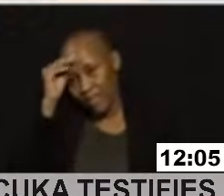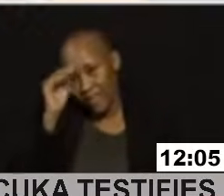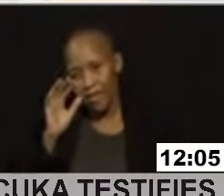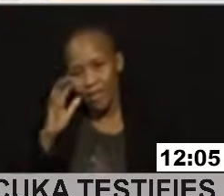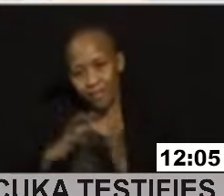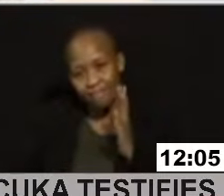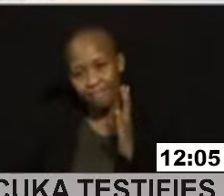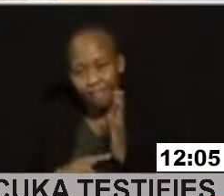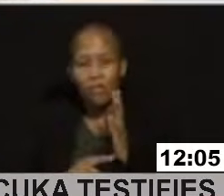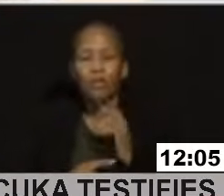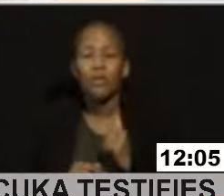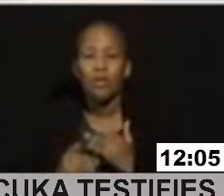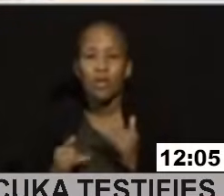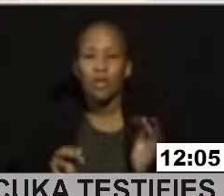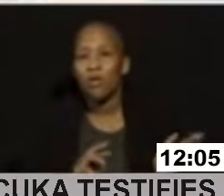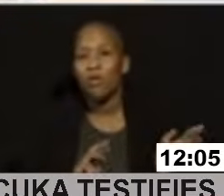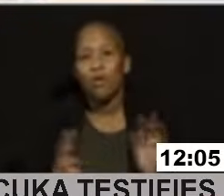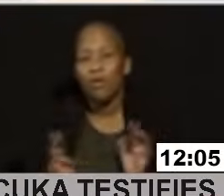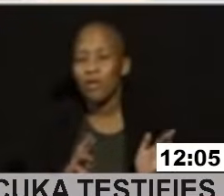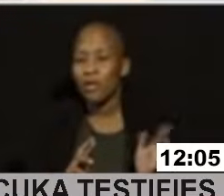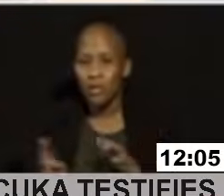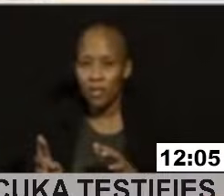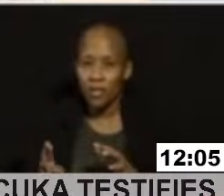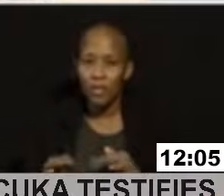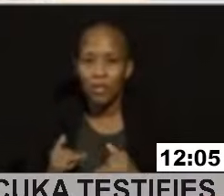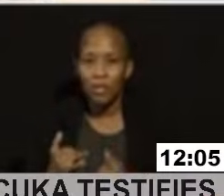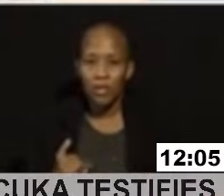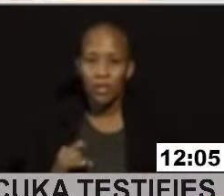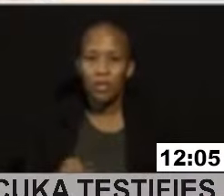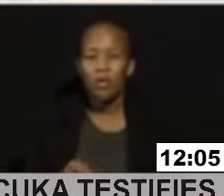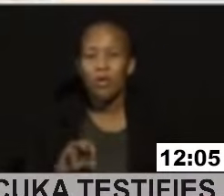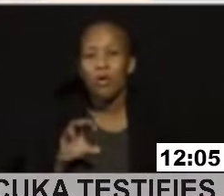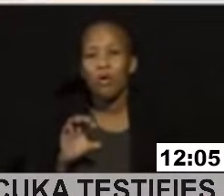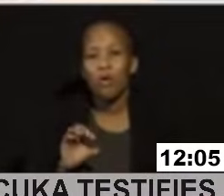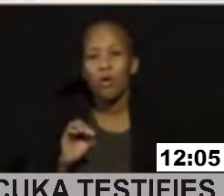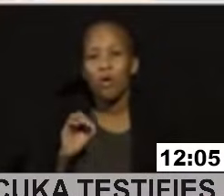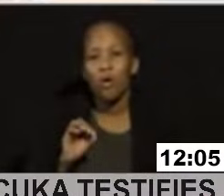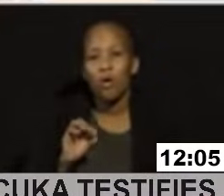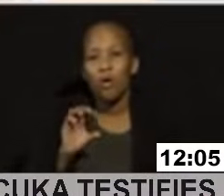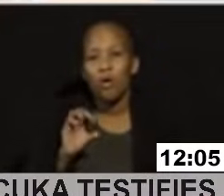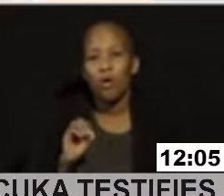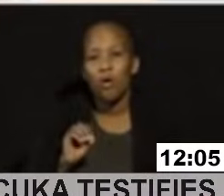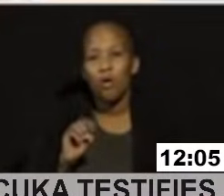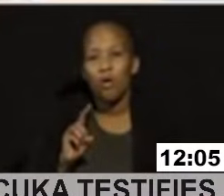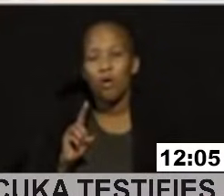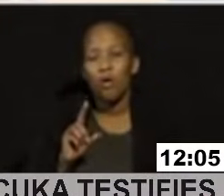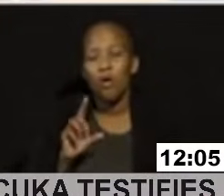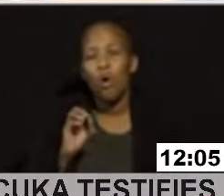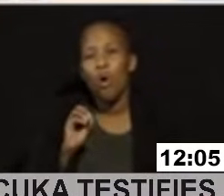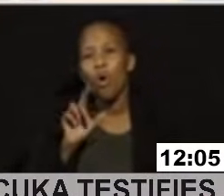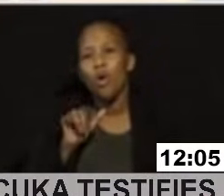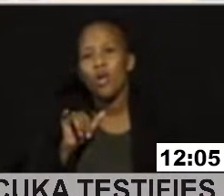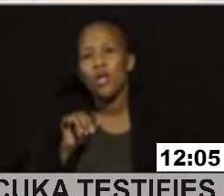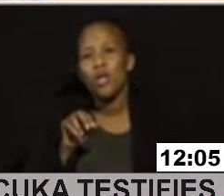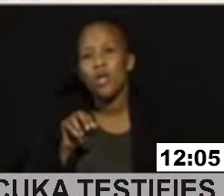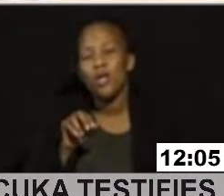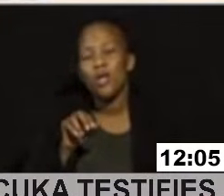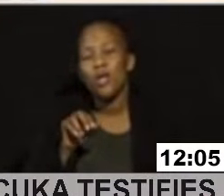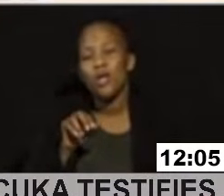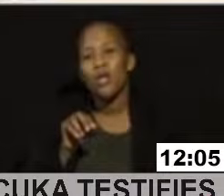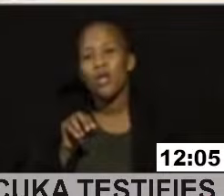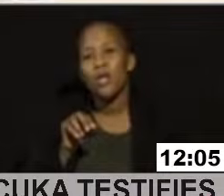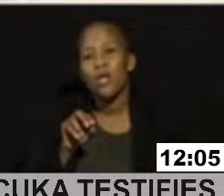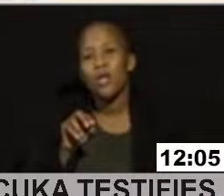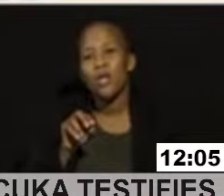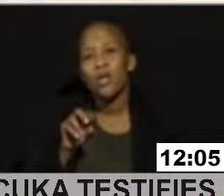made to the De Oliveira unit. Yes. Are you able to tell us anything about that unit?